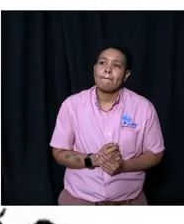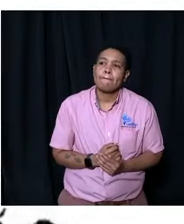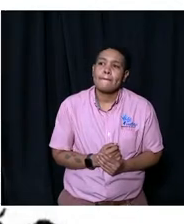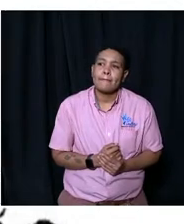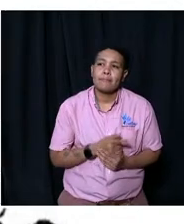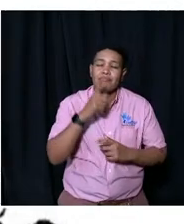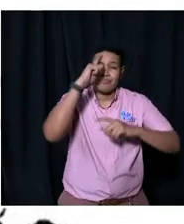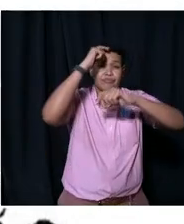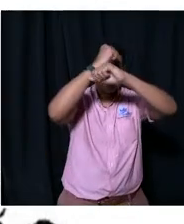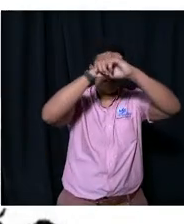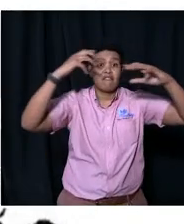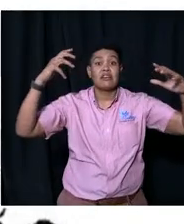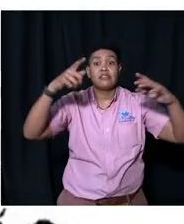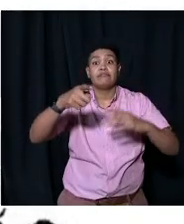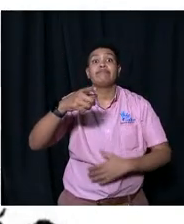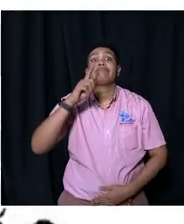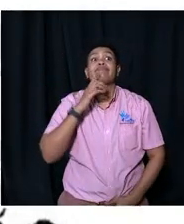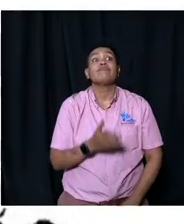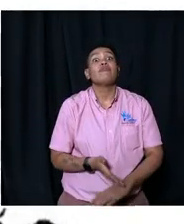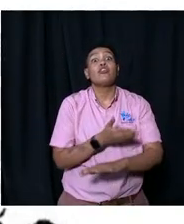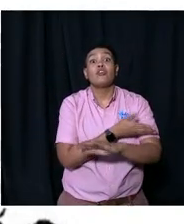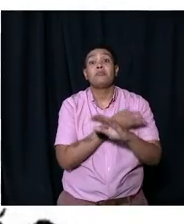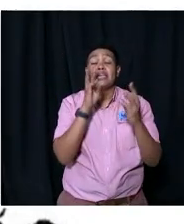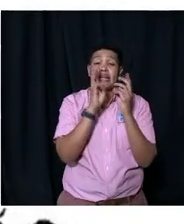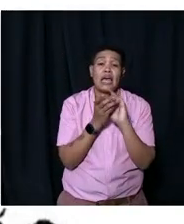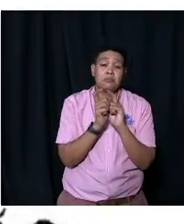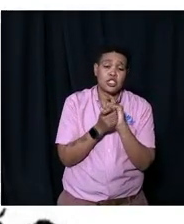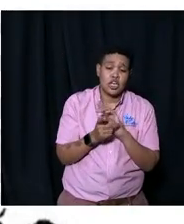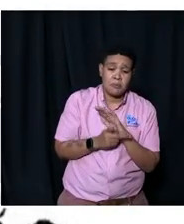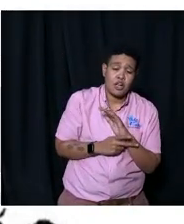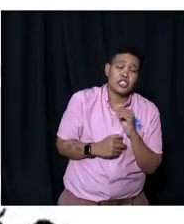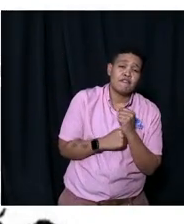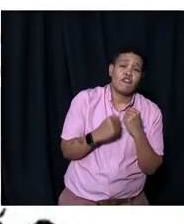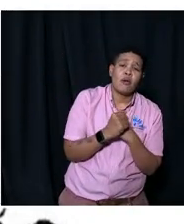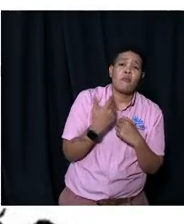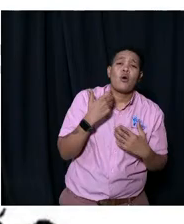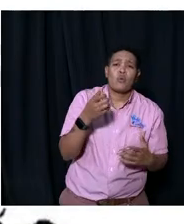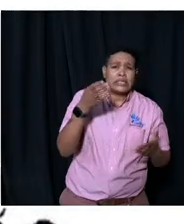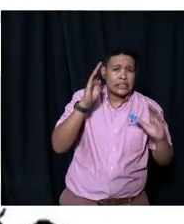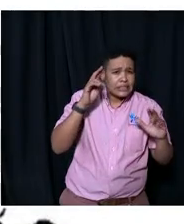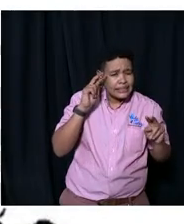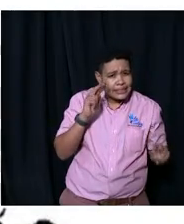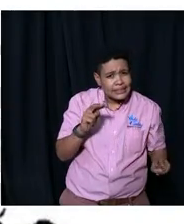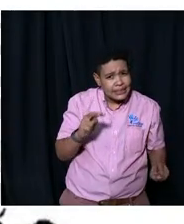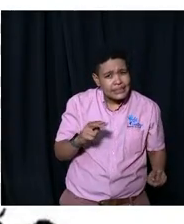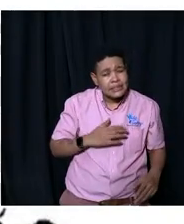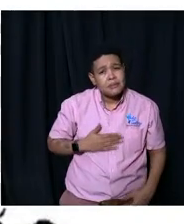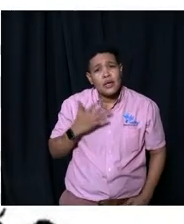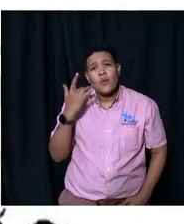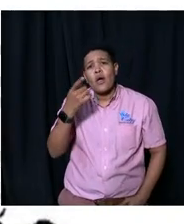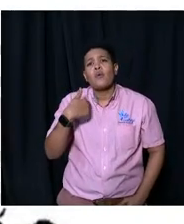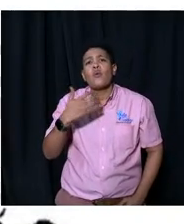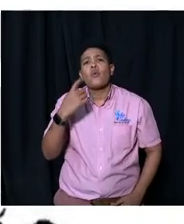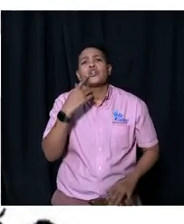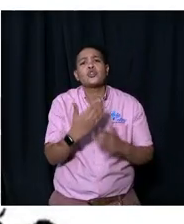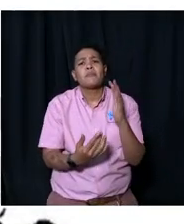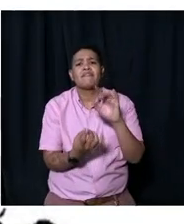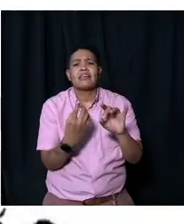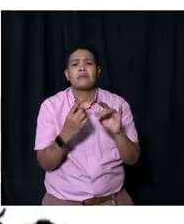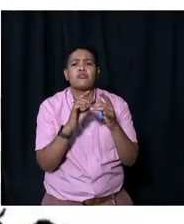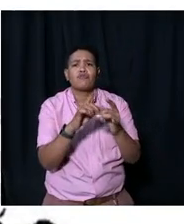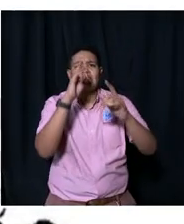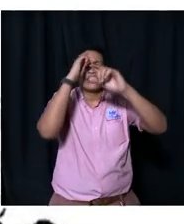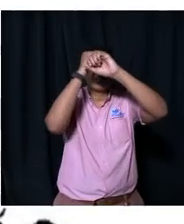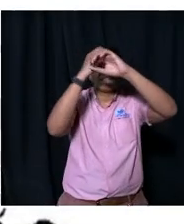Now, the vision of the updated climate change policy framework, I want you to pay very close attention to this because we want some feedback on the